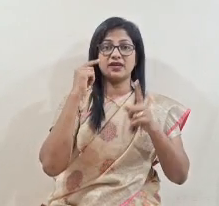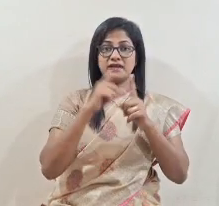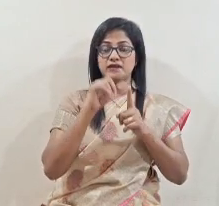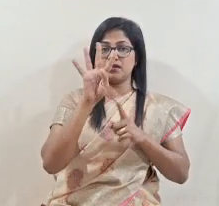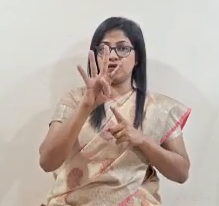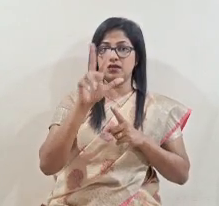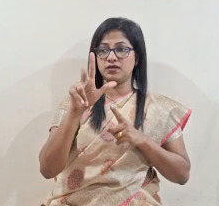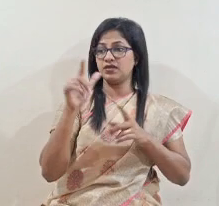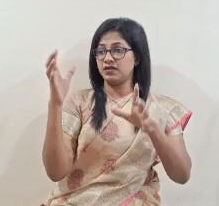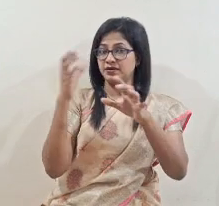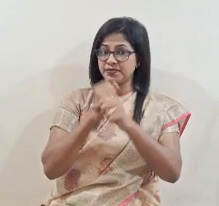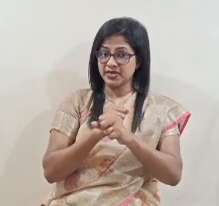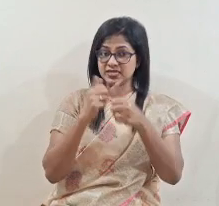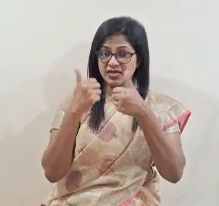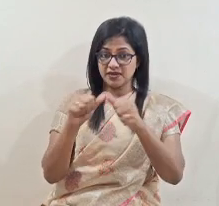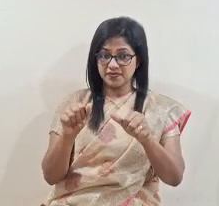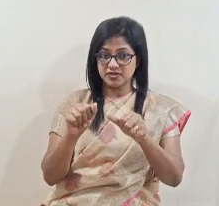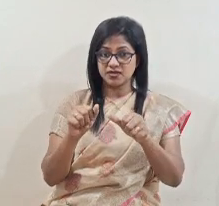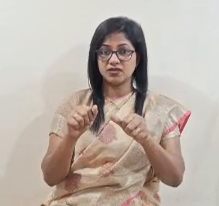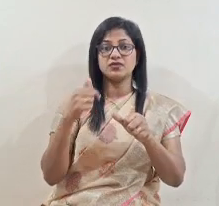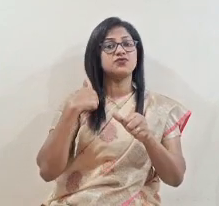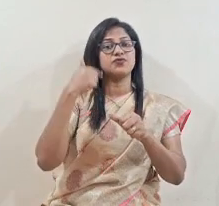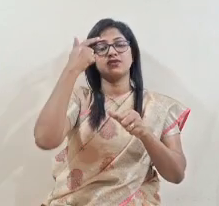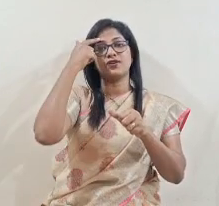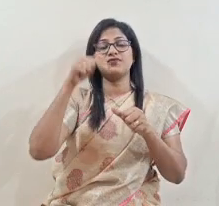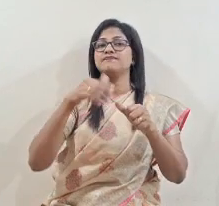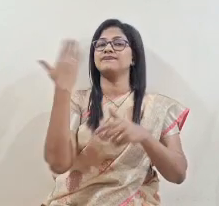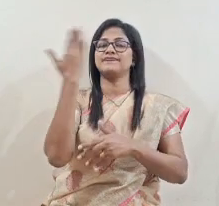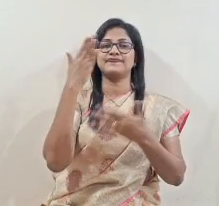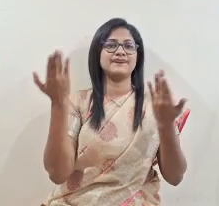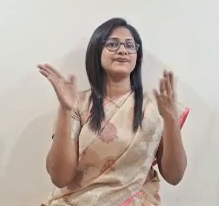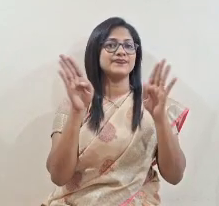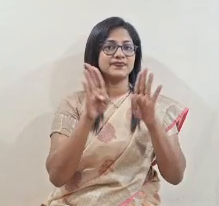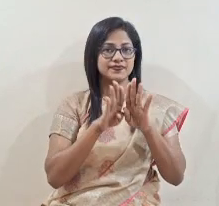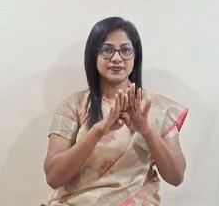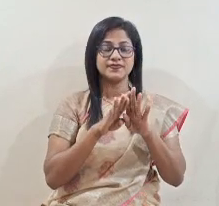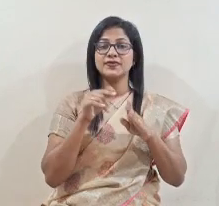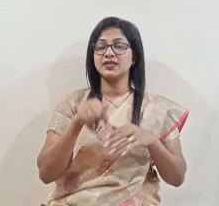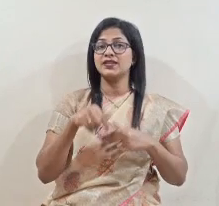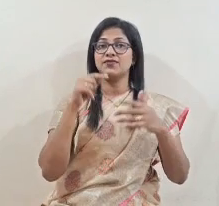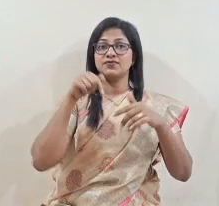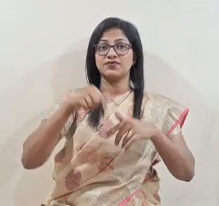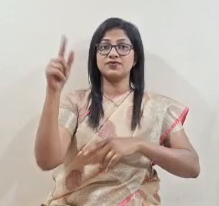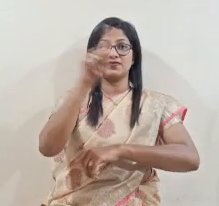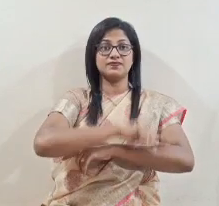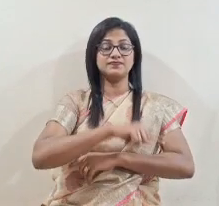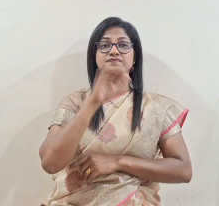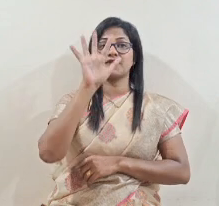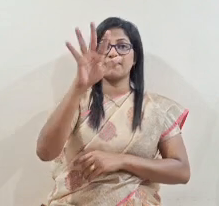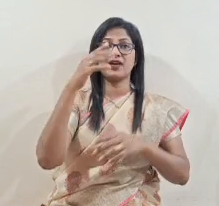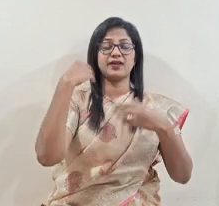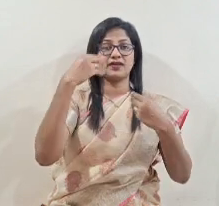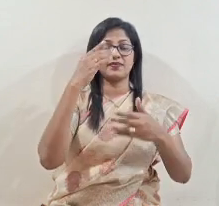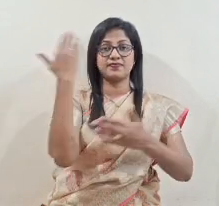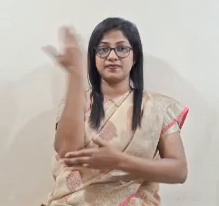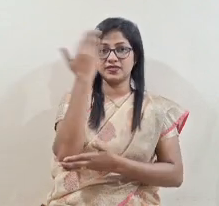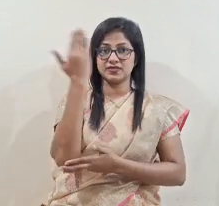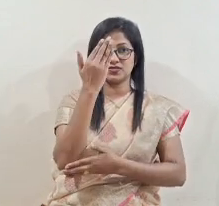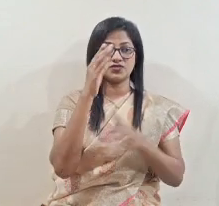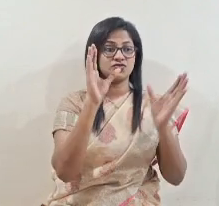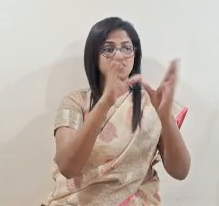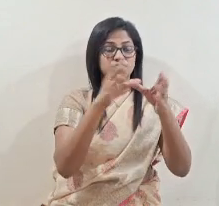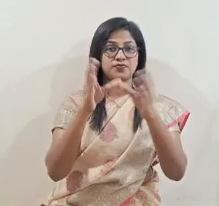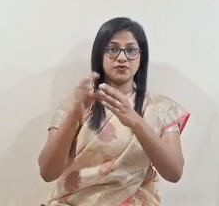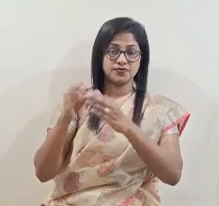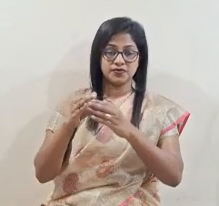today covering various themes of travel demand modeling as well as transport planning. And I'm thankful to all the authors who presented their